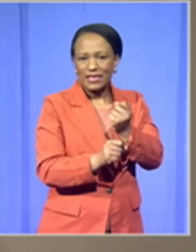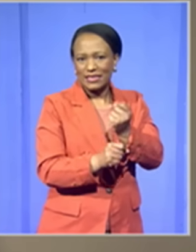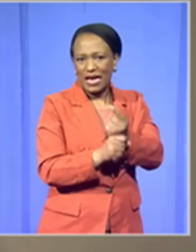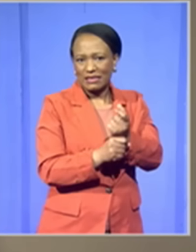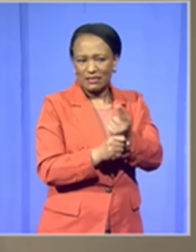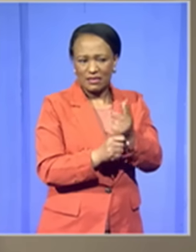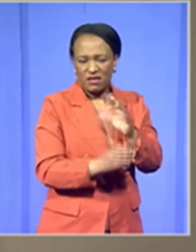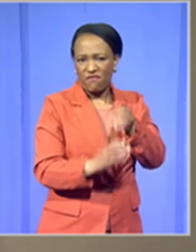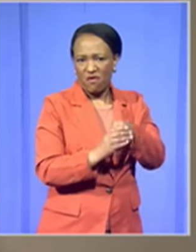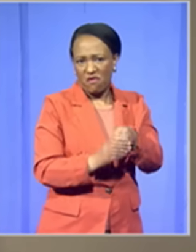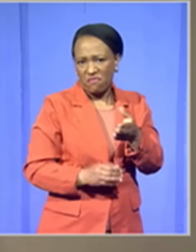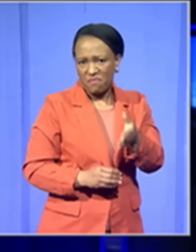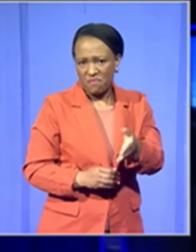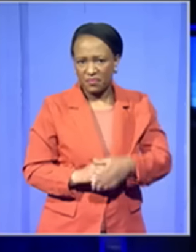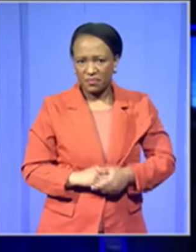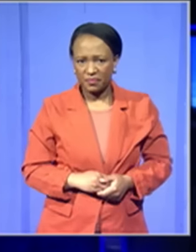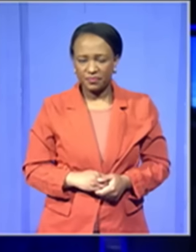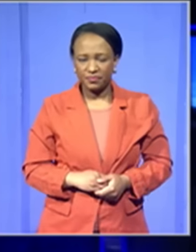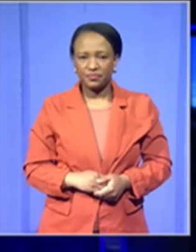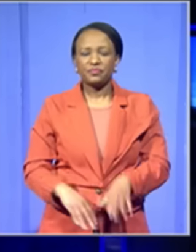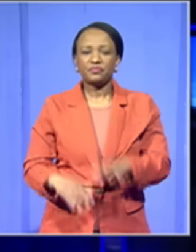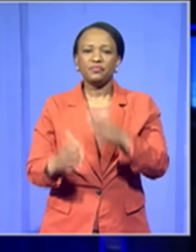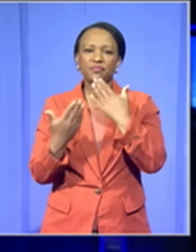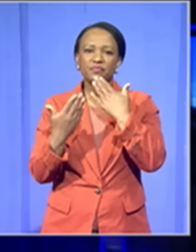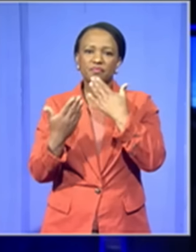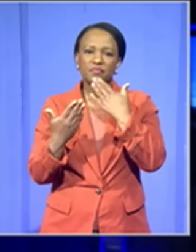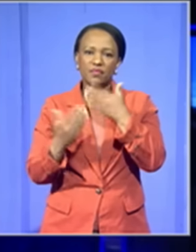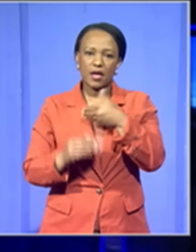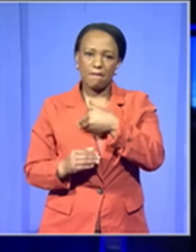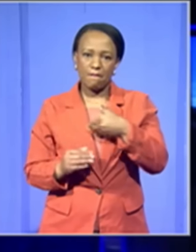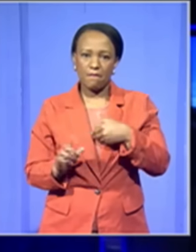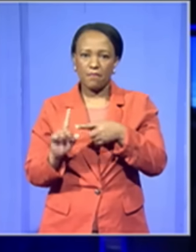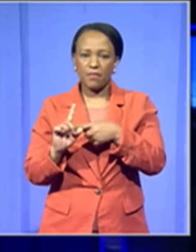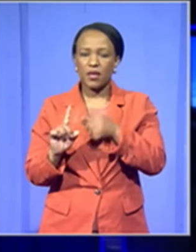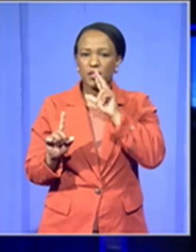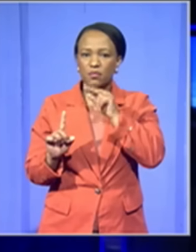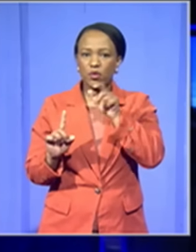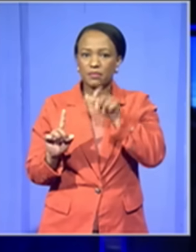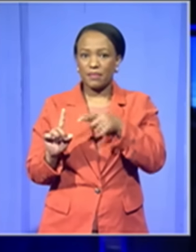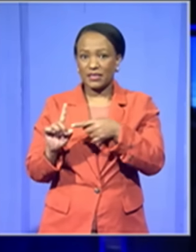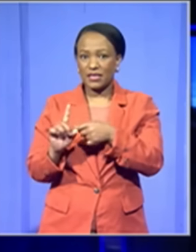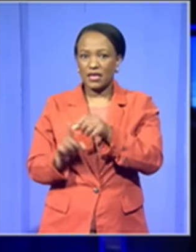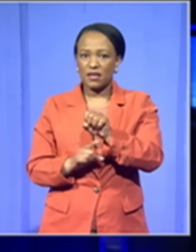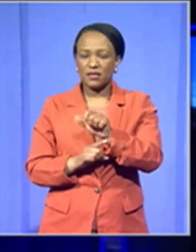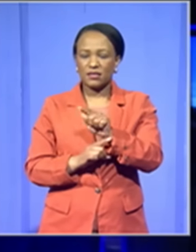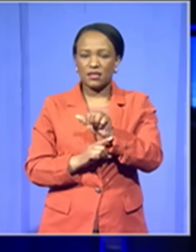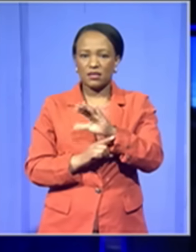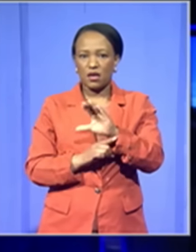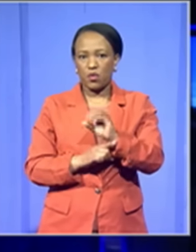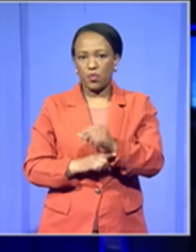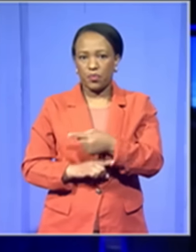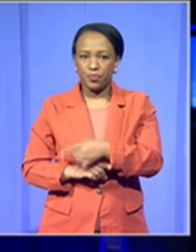dirileng taba ye e šoro. Ke a leboa Mephala eno ne le moedi wa Santaco e leng Rebecca Phala.